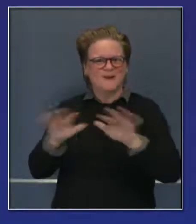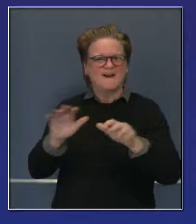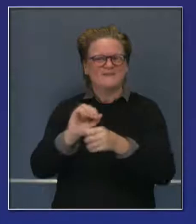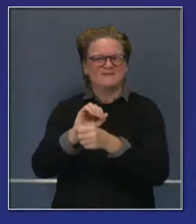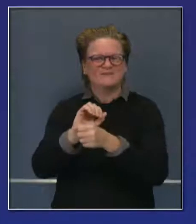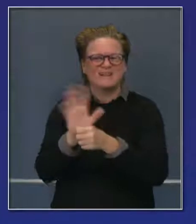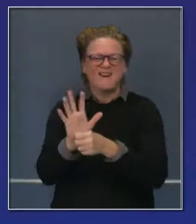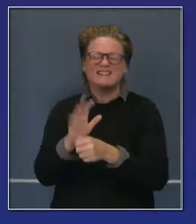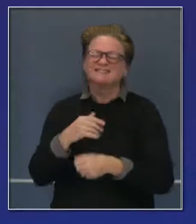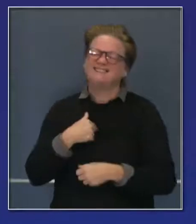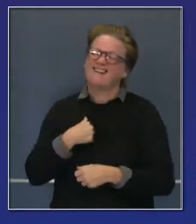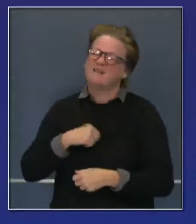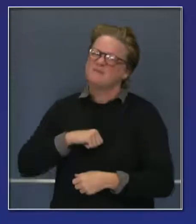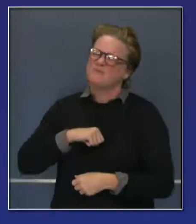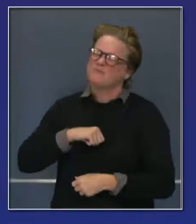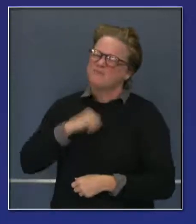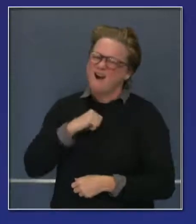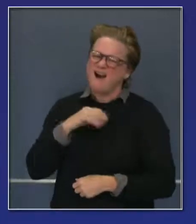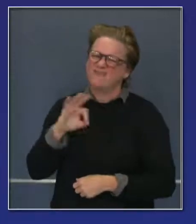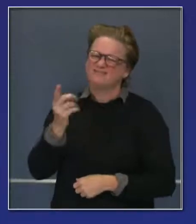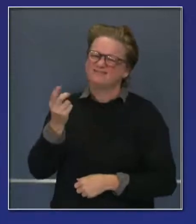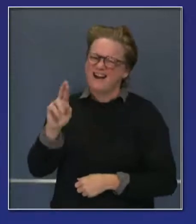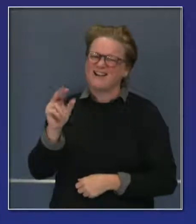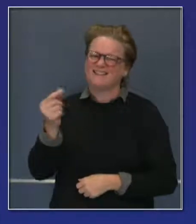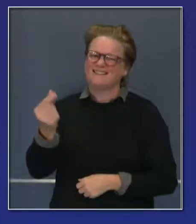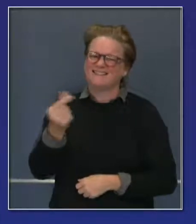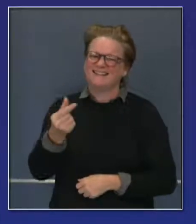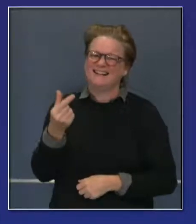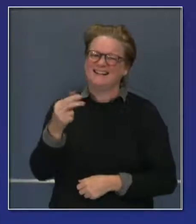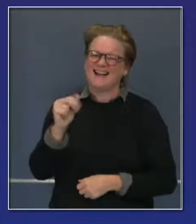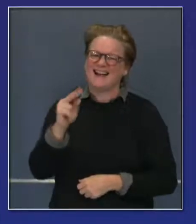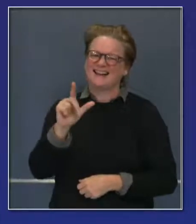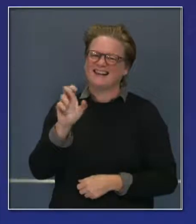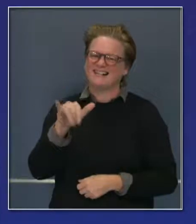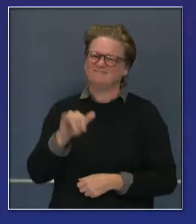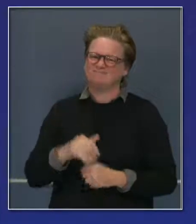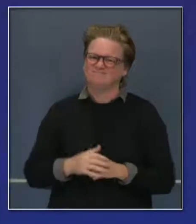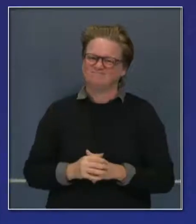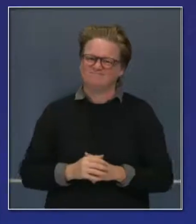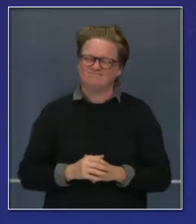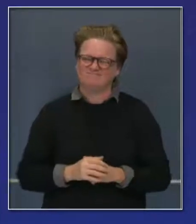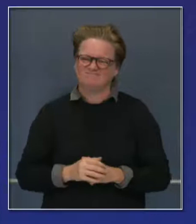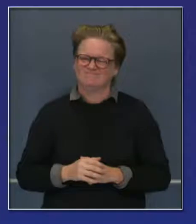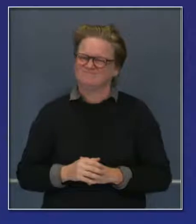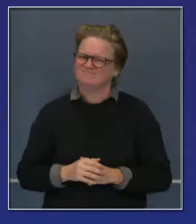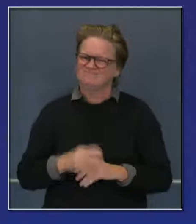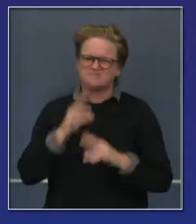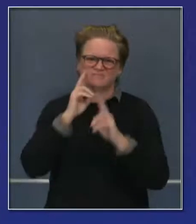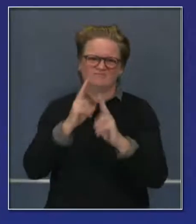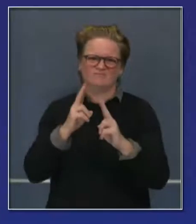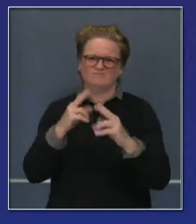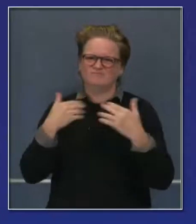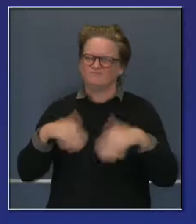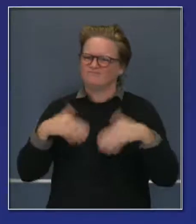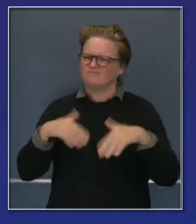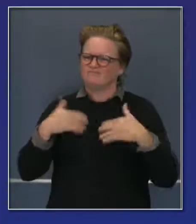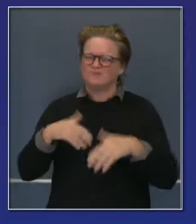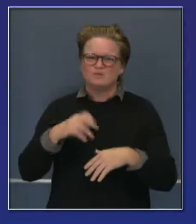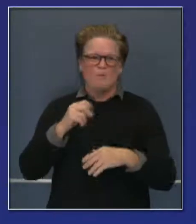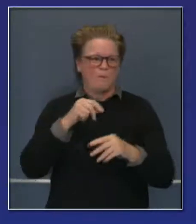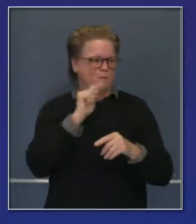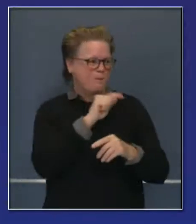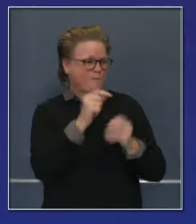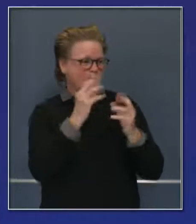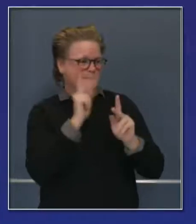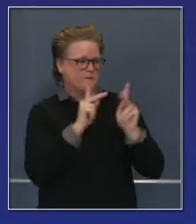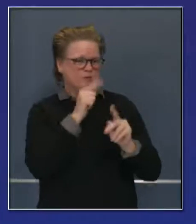on Vice President, now President-elect Biden's committee that are very close to the state of California. That will